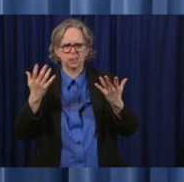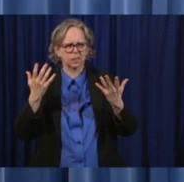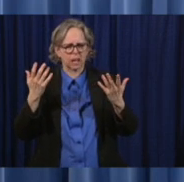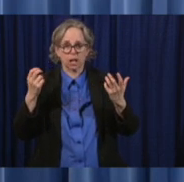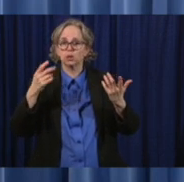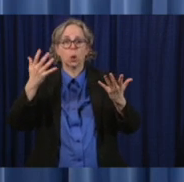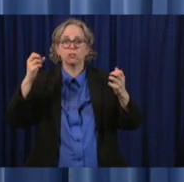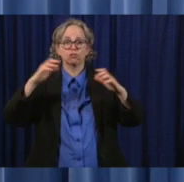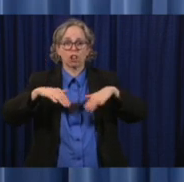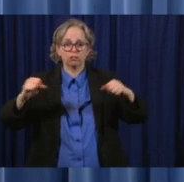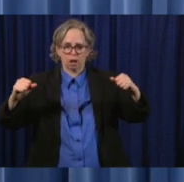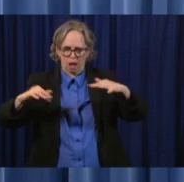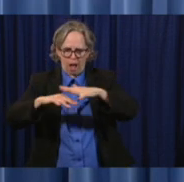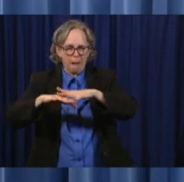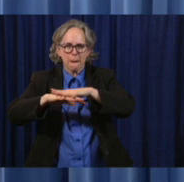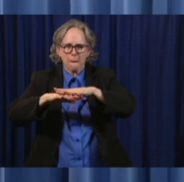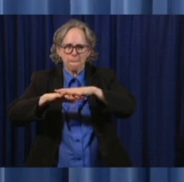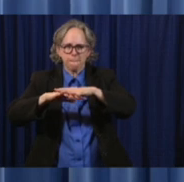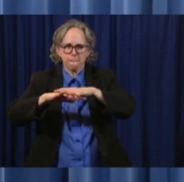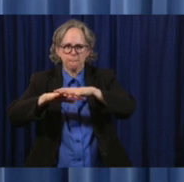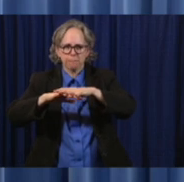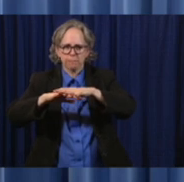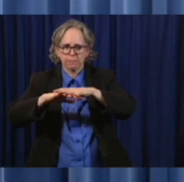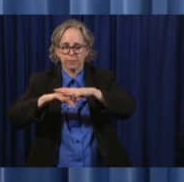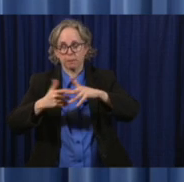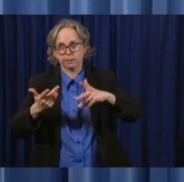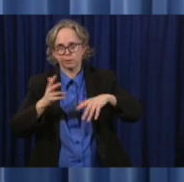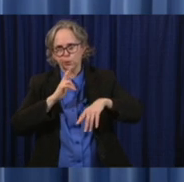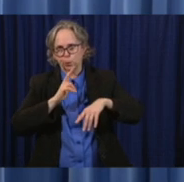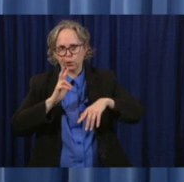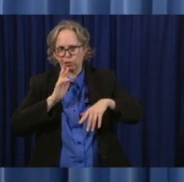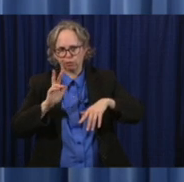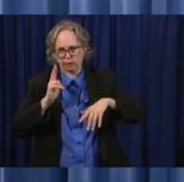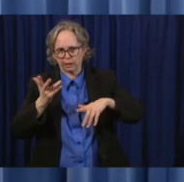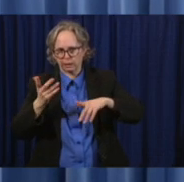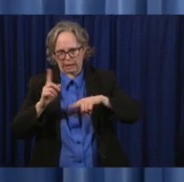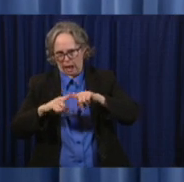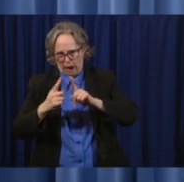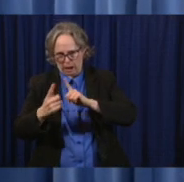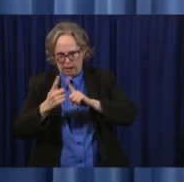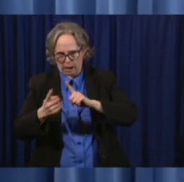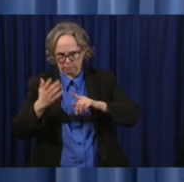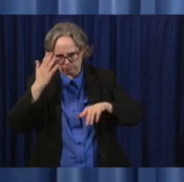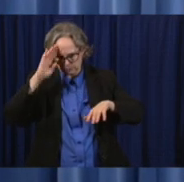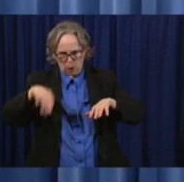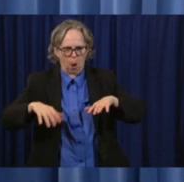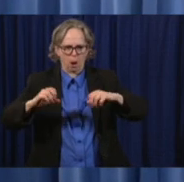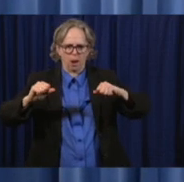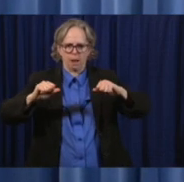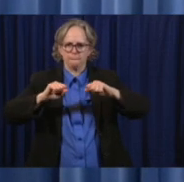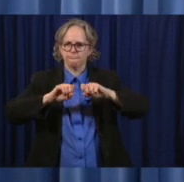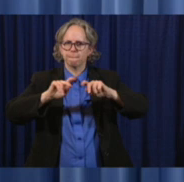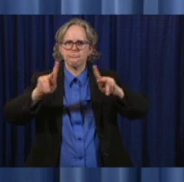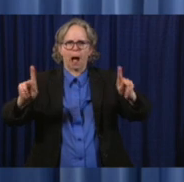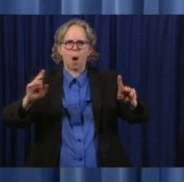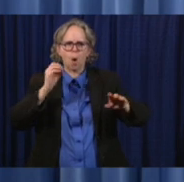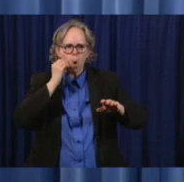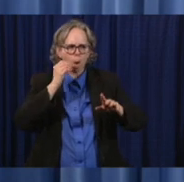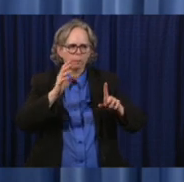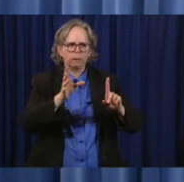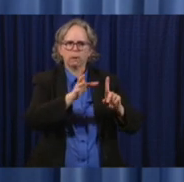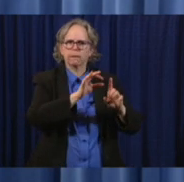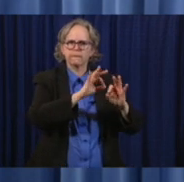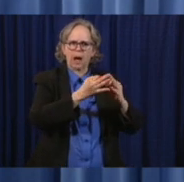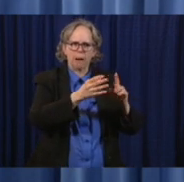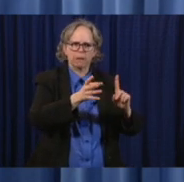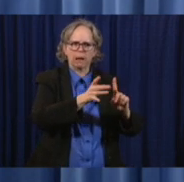for a 2-year-old, 3-year-old. And they go back home. And one of them has come in. They're not showing symptoms. They